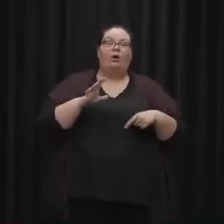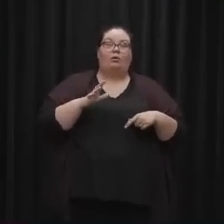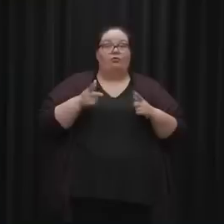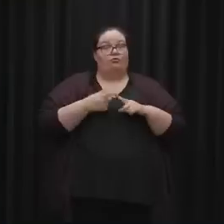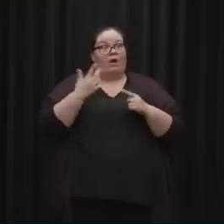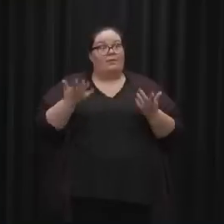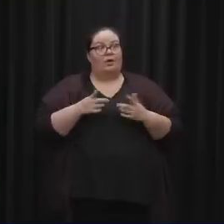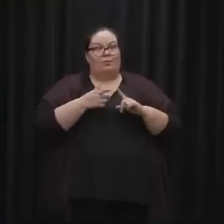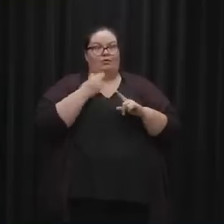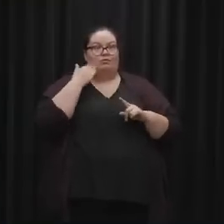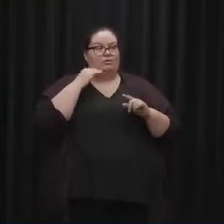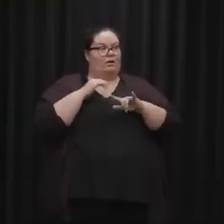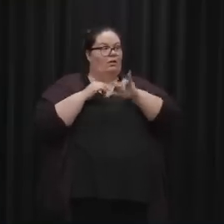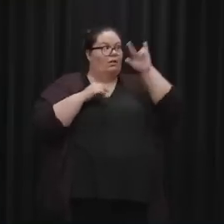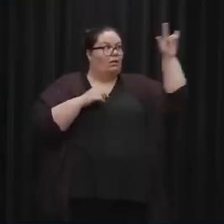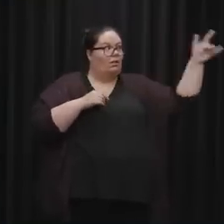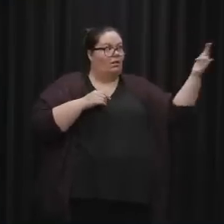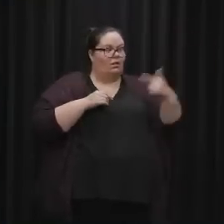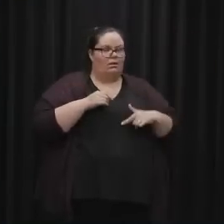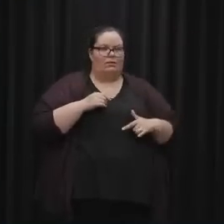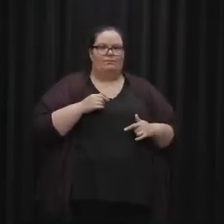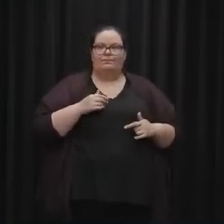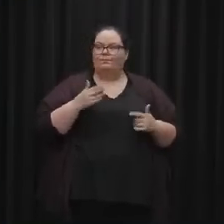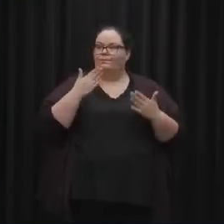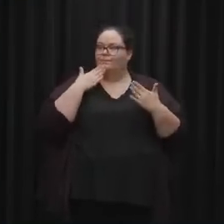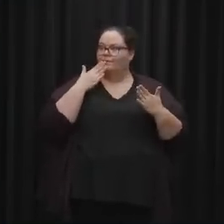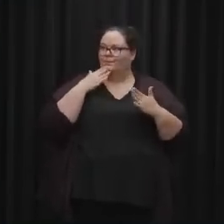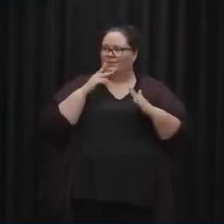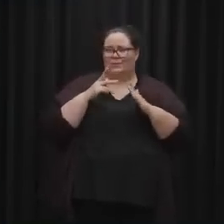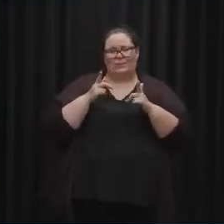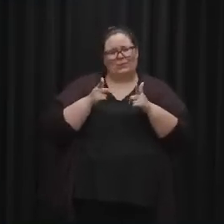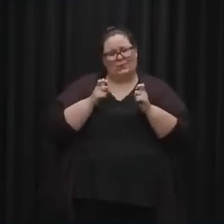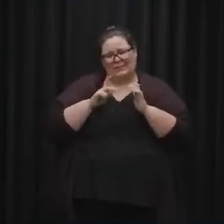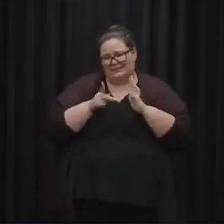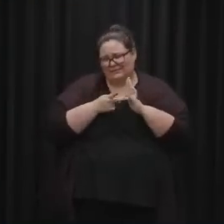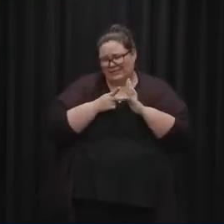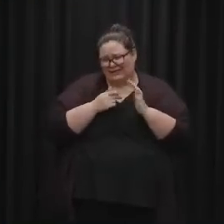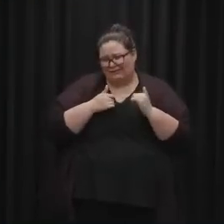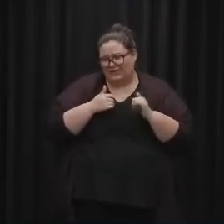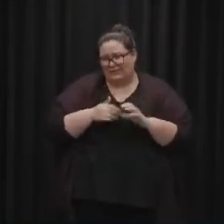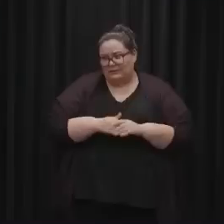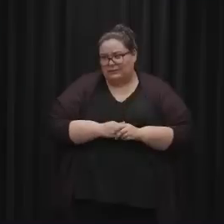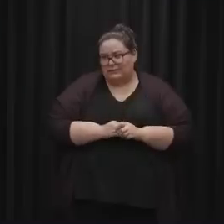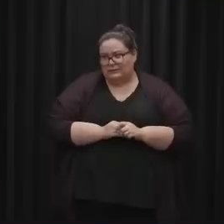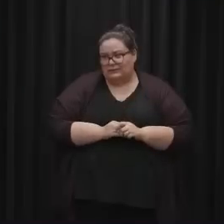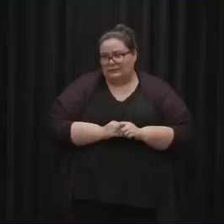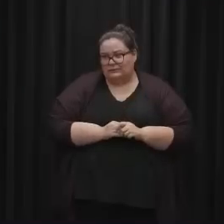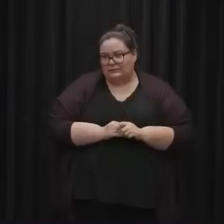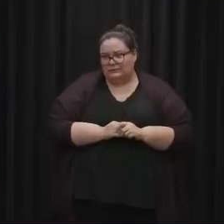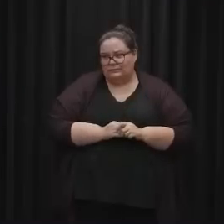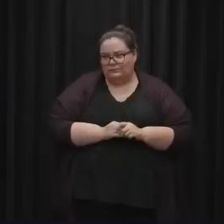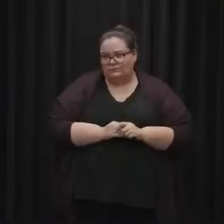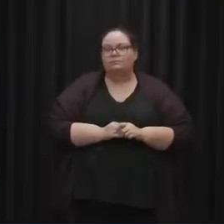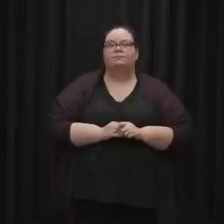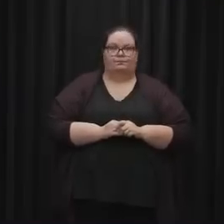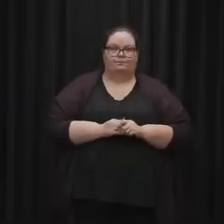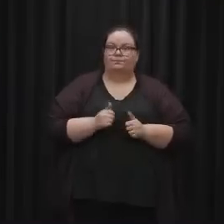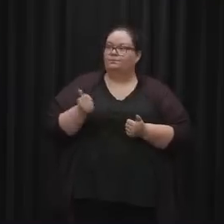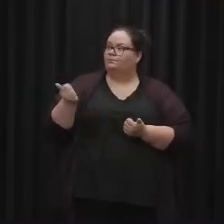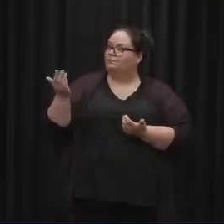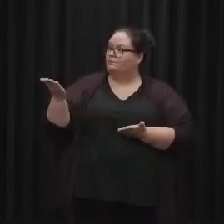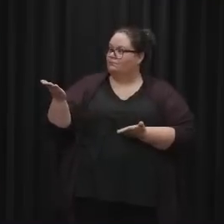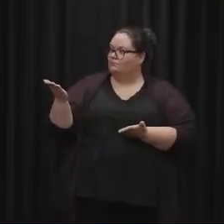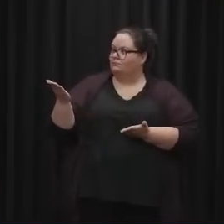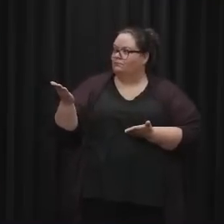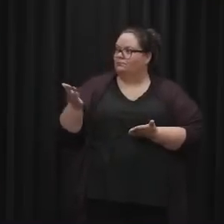bubble. Thank you, Premier. Ms. McKinnon, do you have a quick follow-up? Yes, this one's for